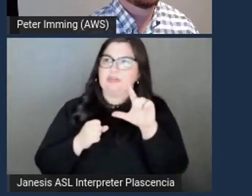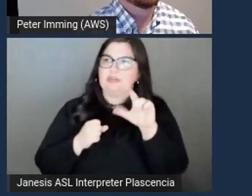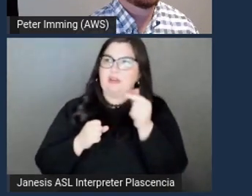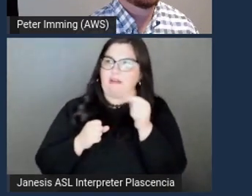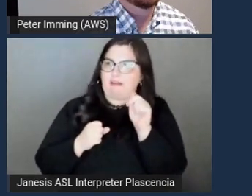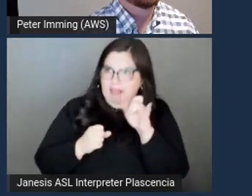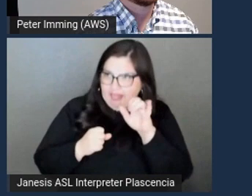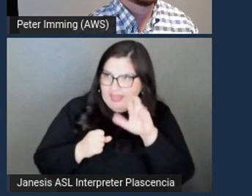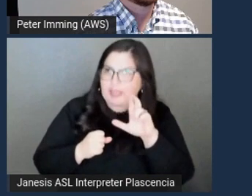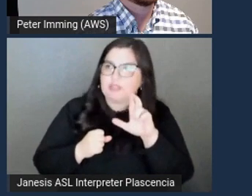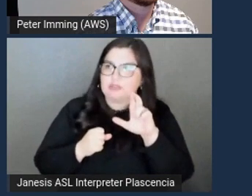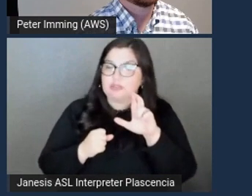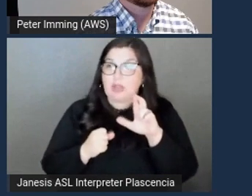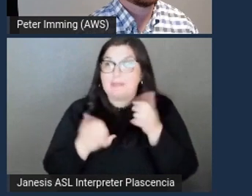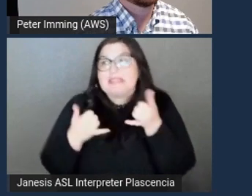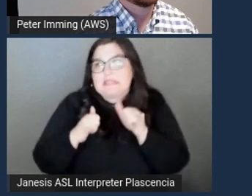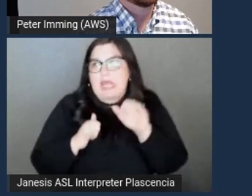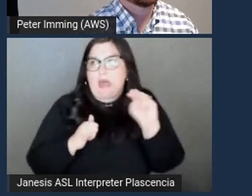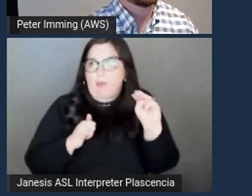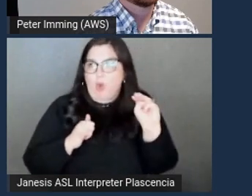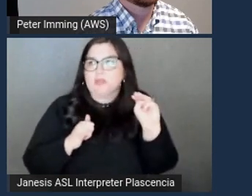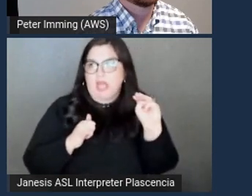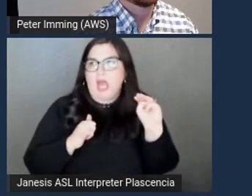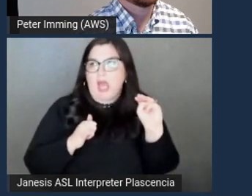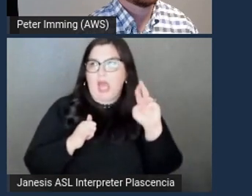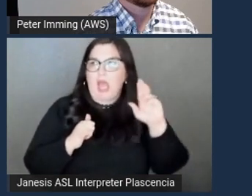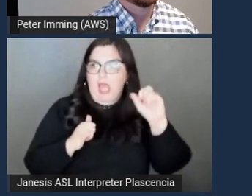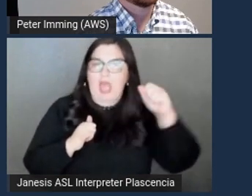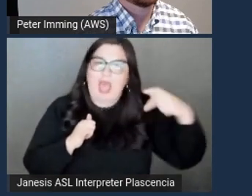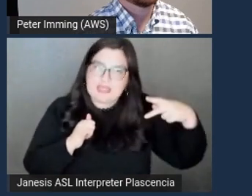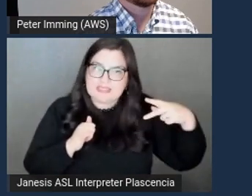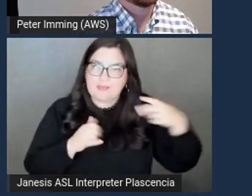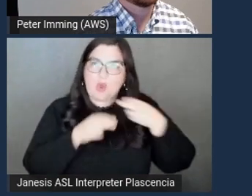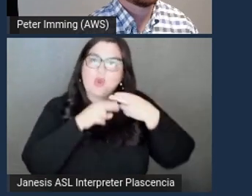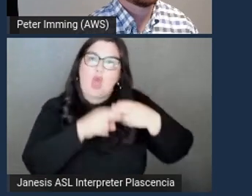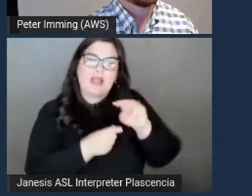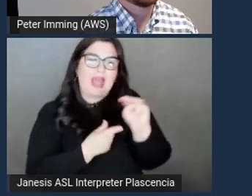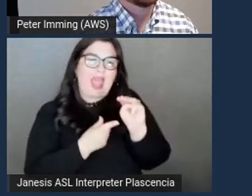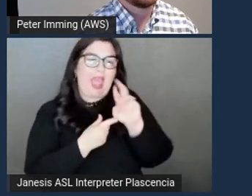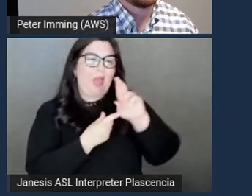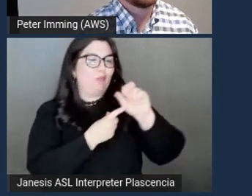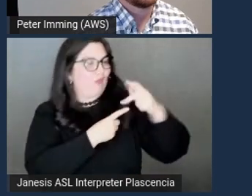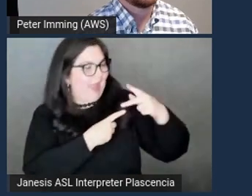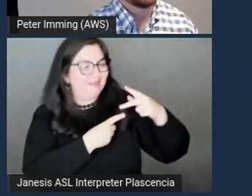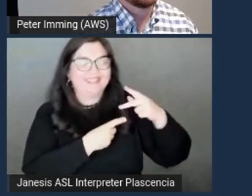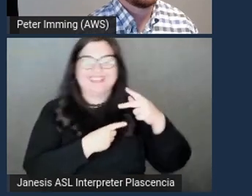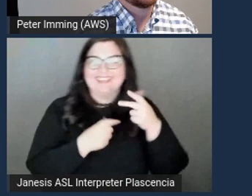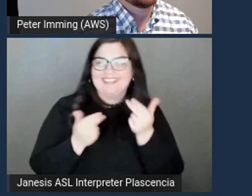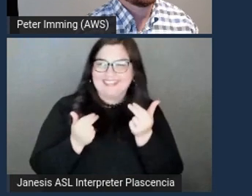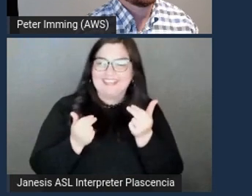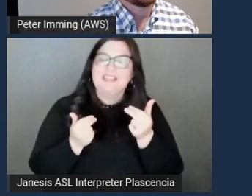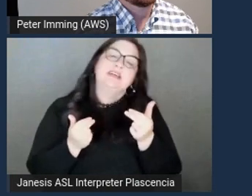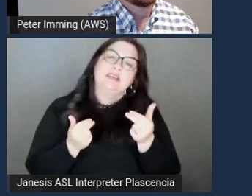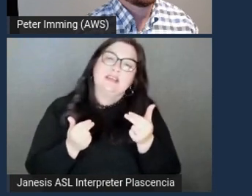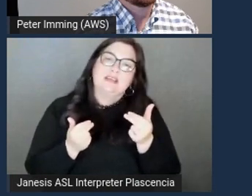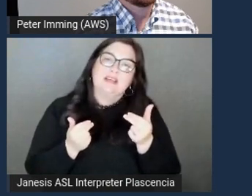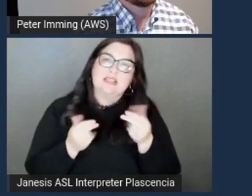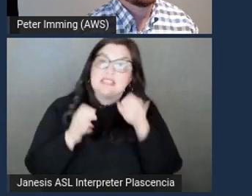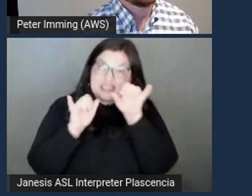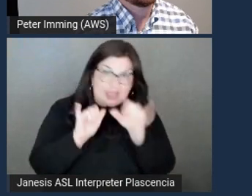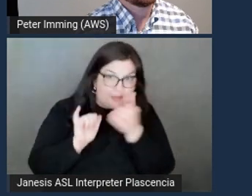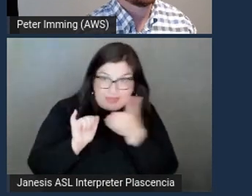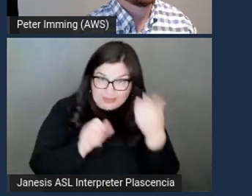it has a multi-access endpoint, or MRAP, as I'm going to call it now because I've seen the acronym. It has the same things,